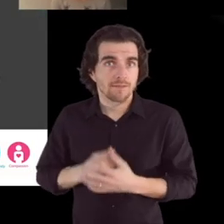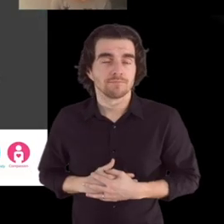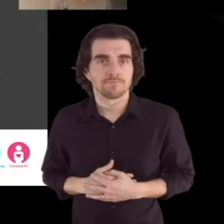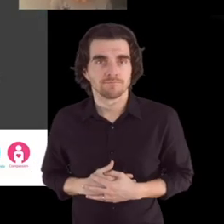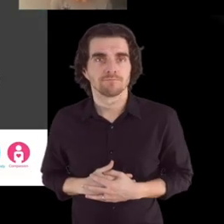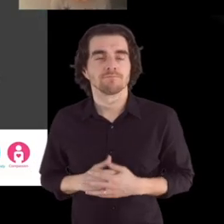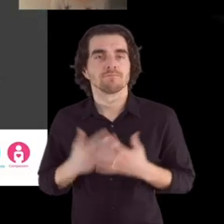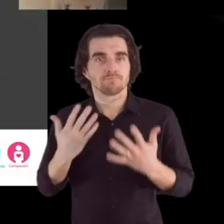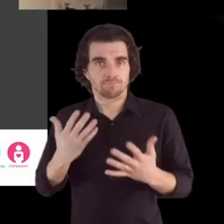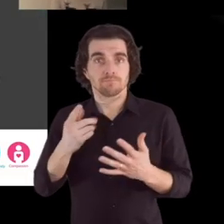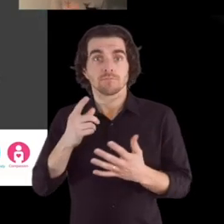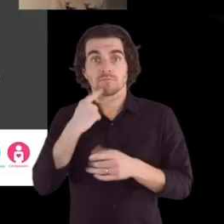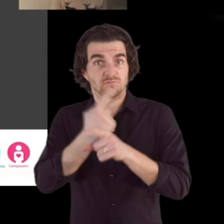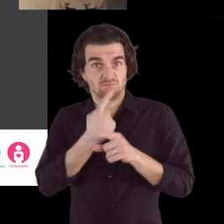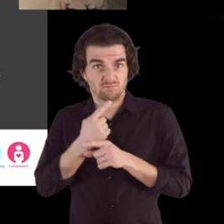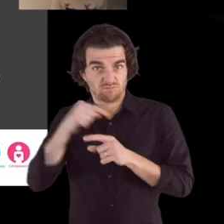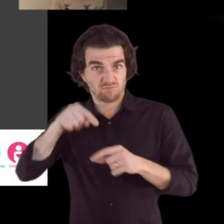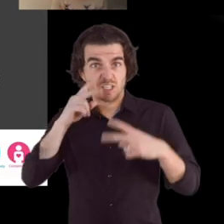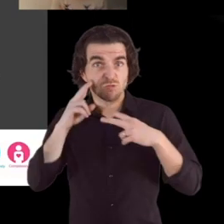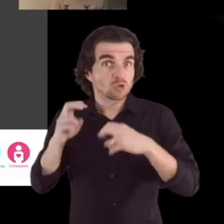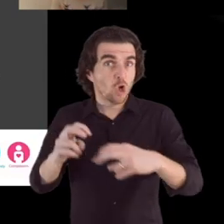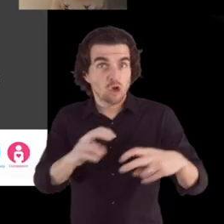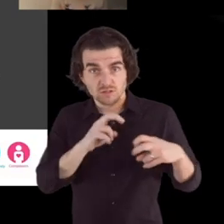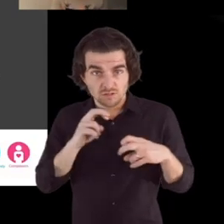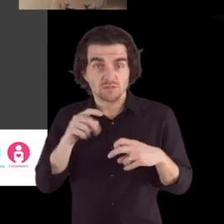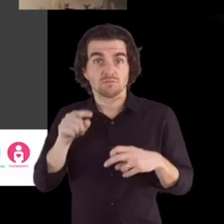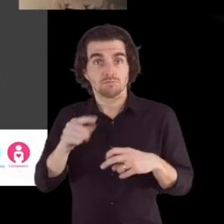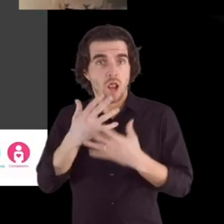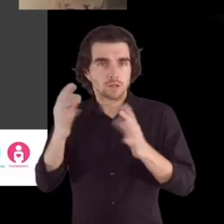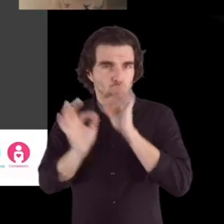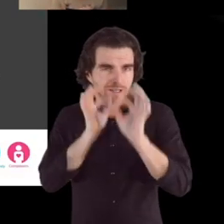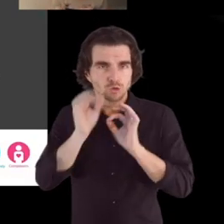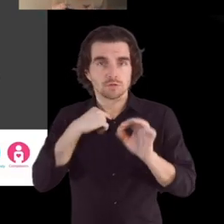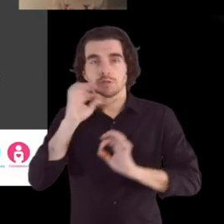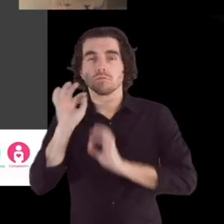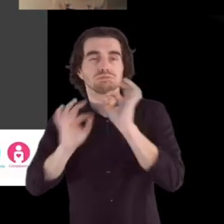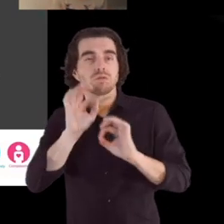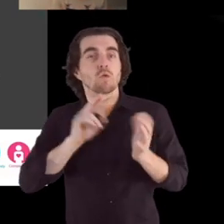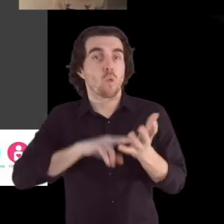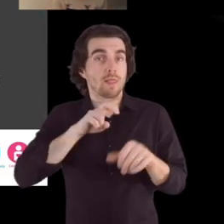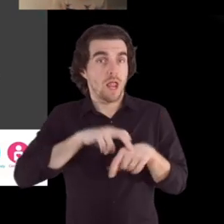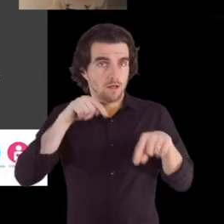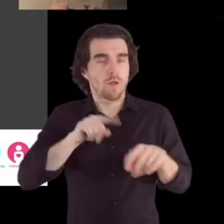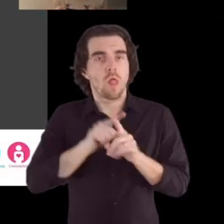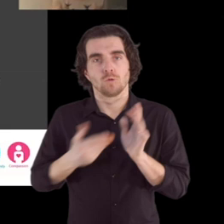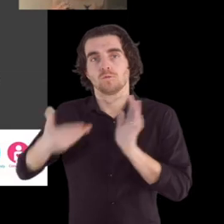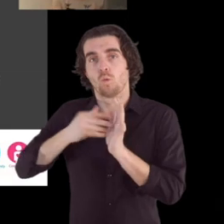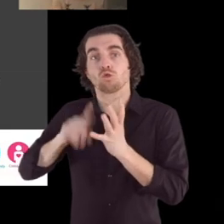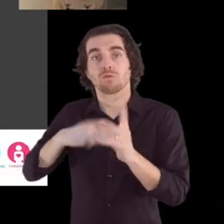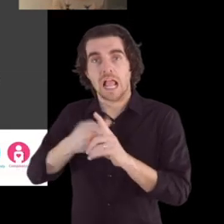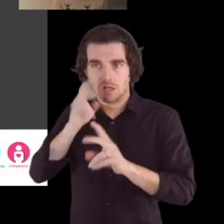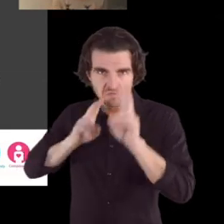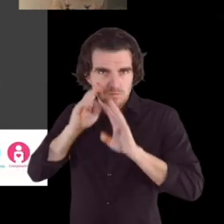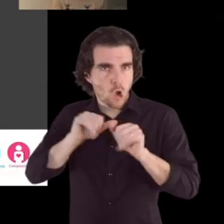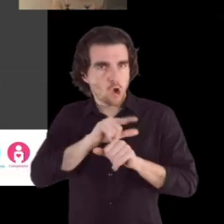And this also takes in some of the research that was done recently. There were a lot of questionnaires went out to staff in Northern Ireland and the UK as well, looking at their well-being